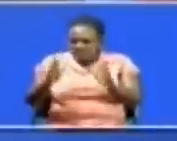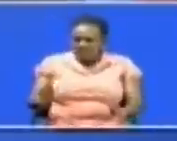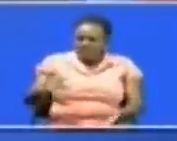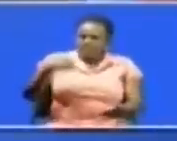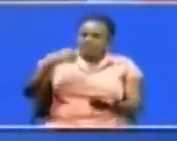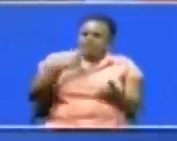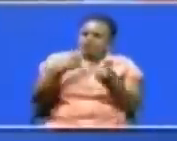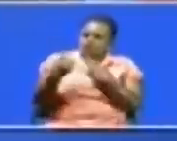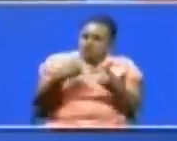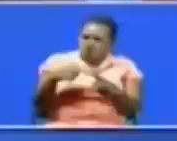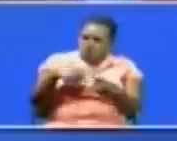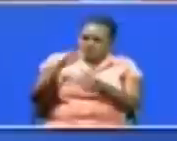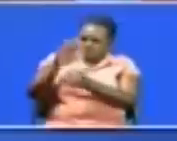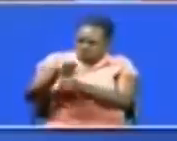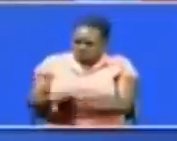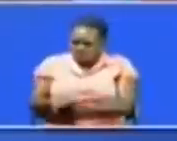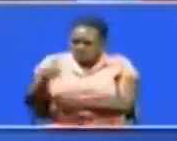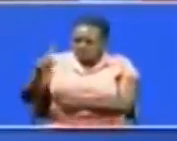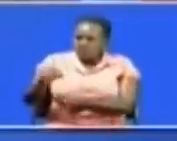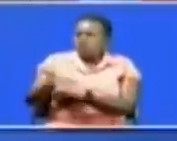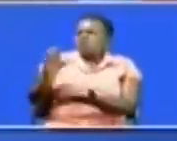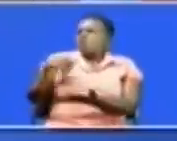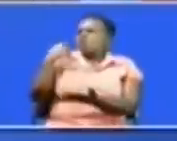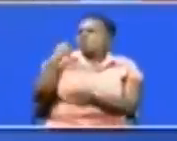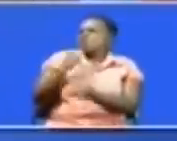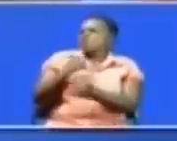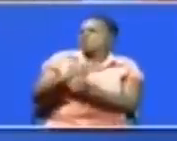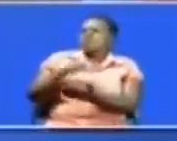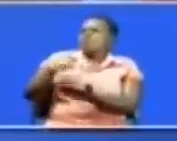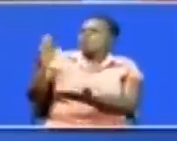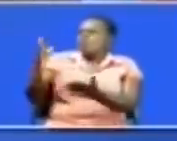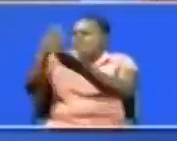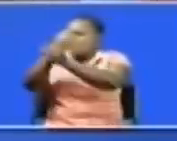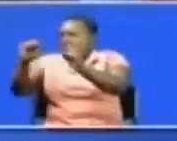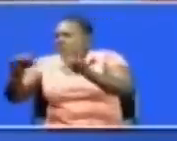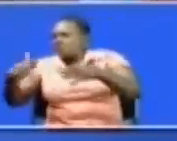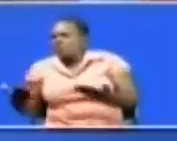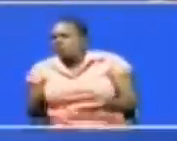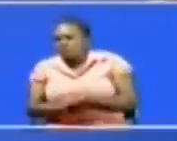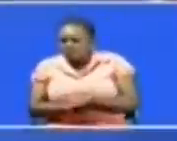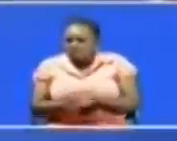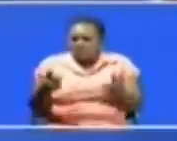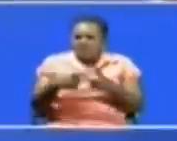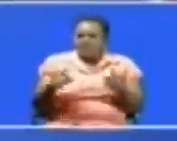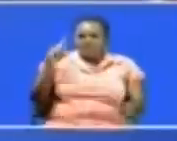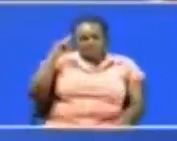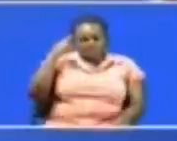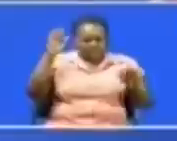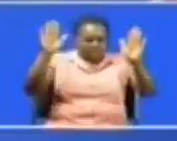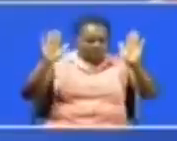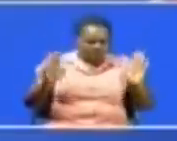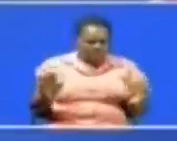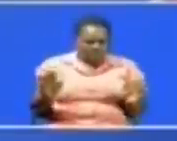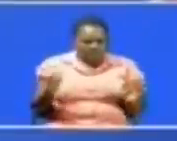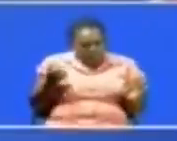say we are marginalized, we need more, so who is to do this more? Is it the president? To begin with, I think it's important